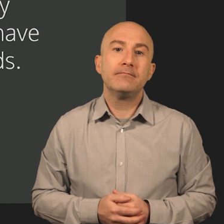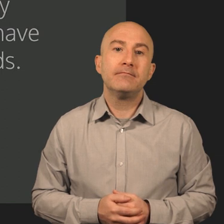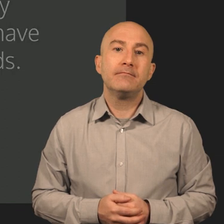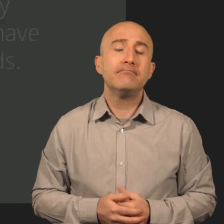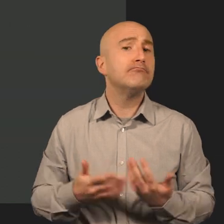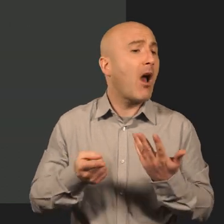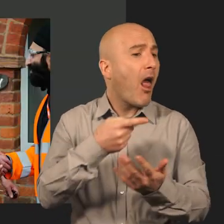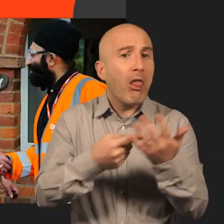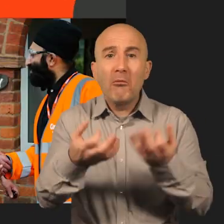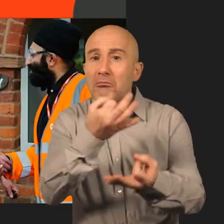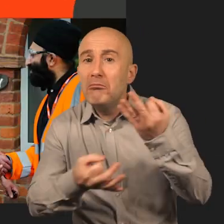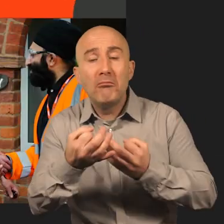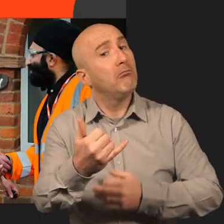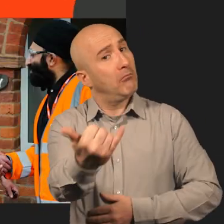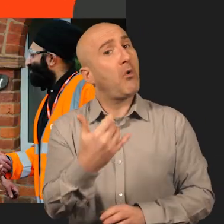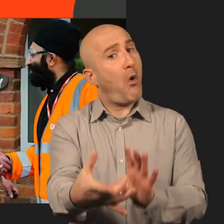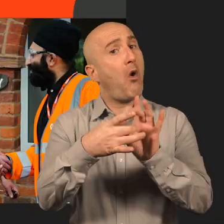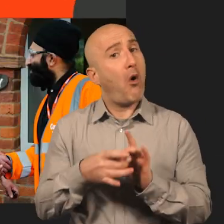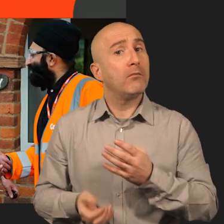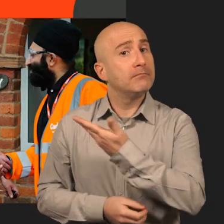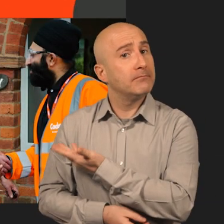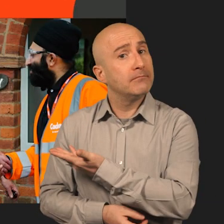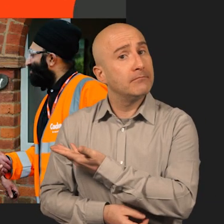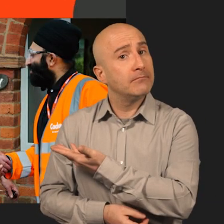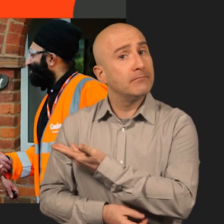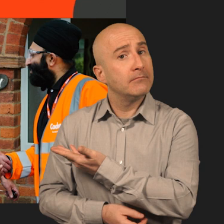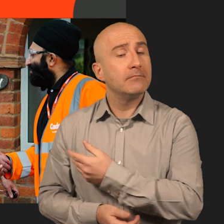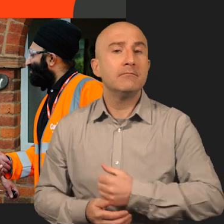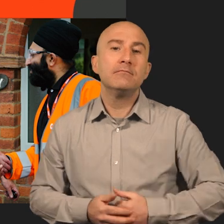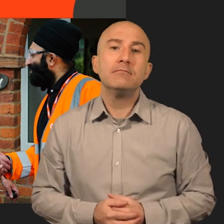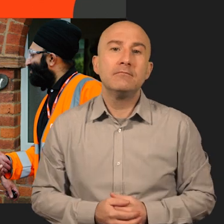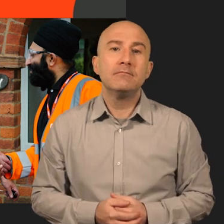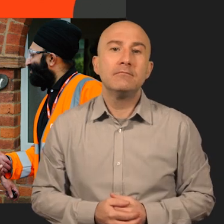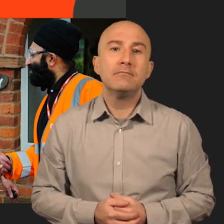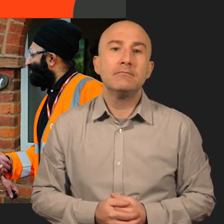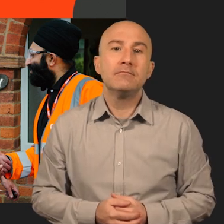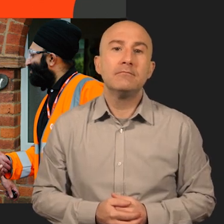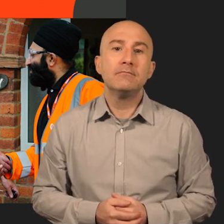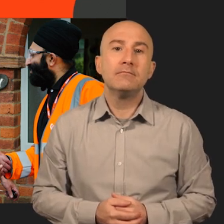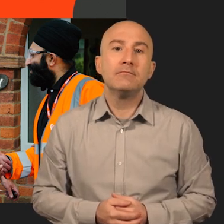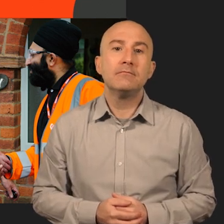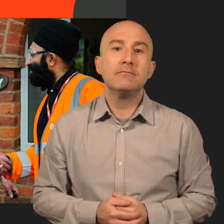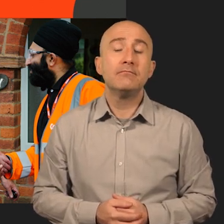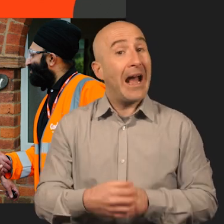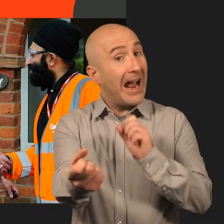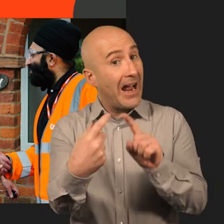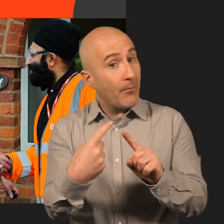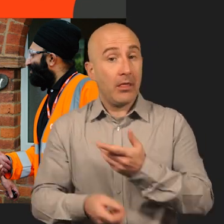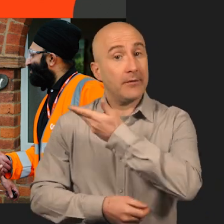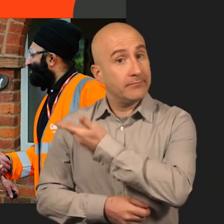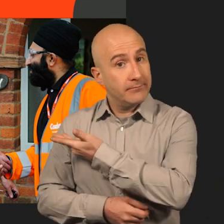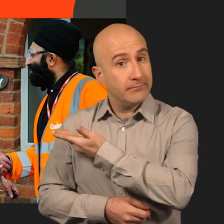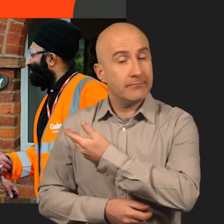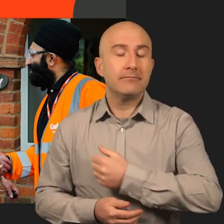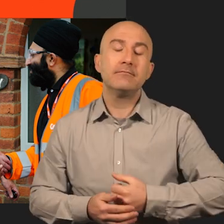cadentgas.com/PSR. For all other queries, call us 0345 835 1111. Email us